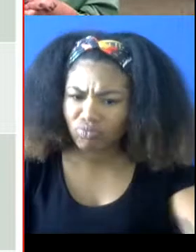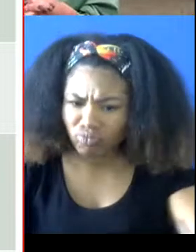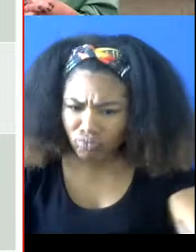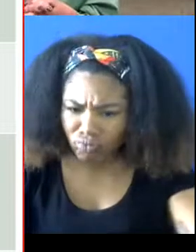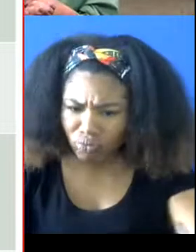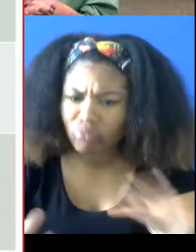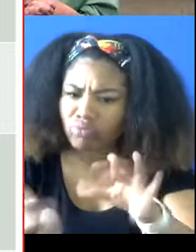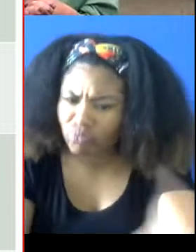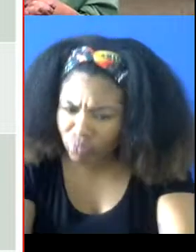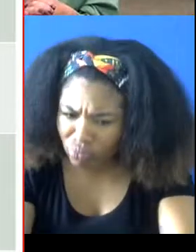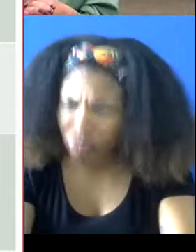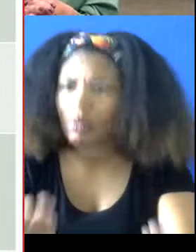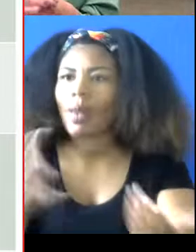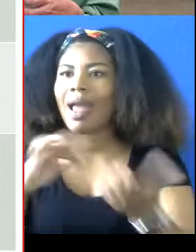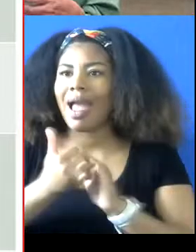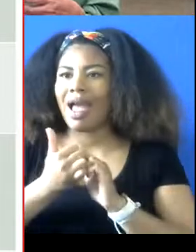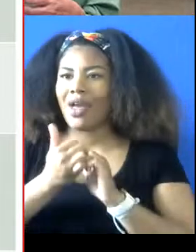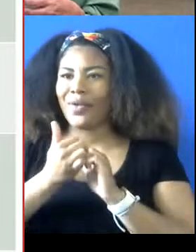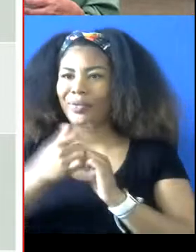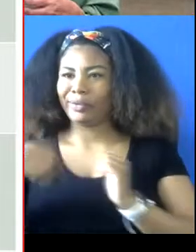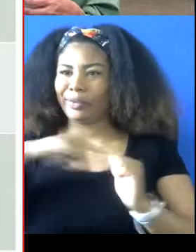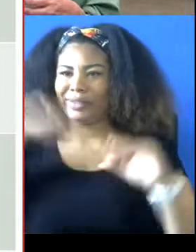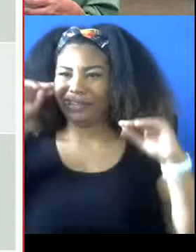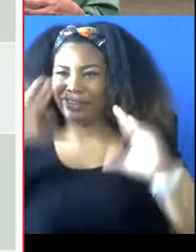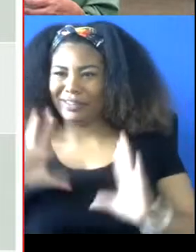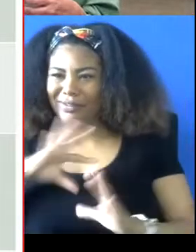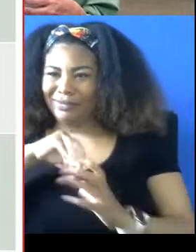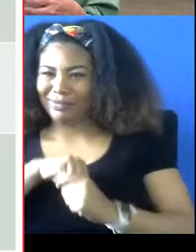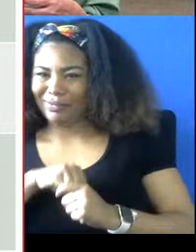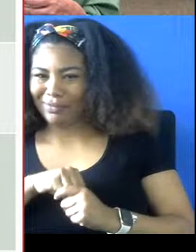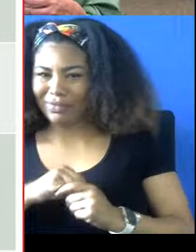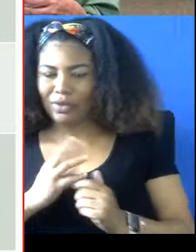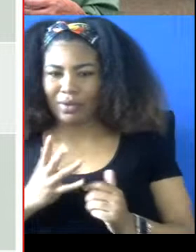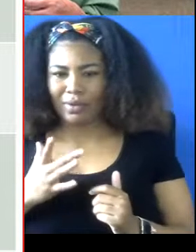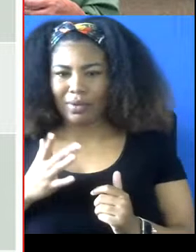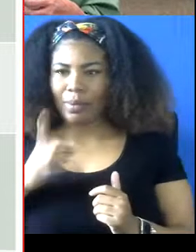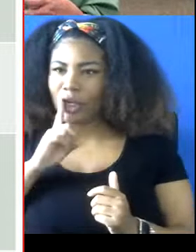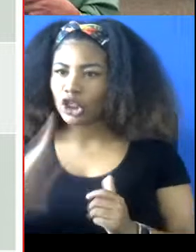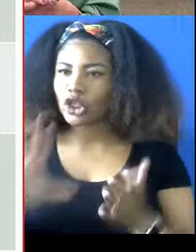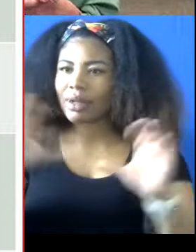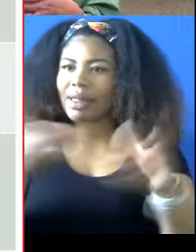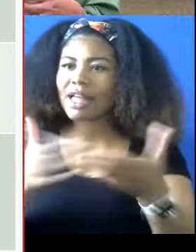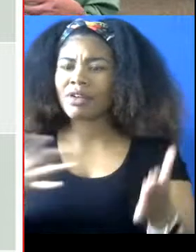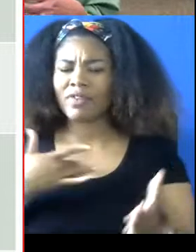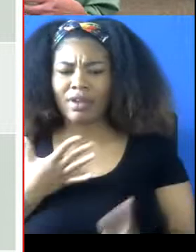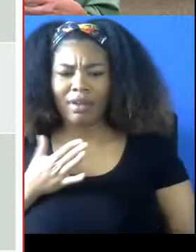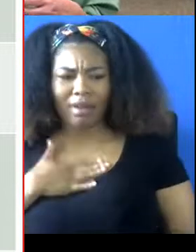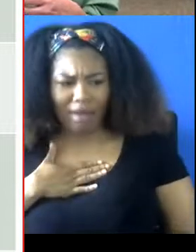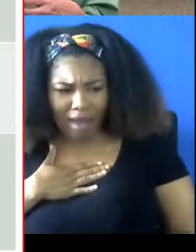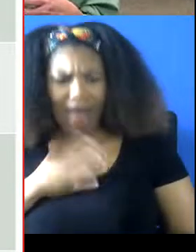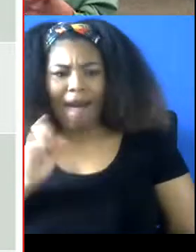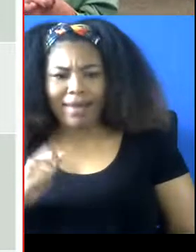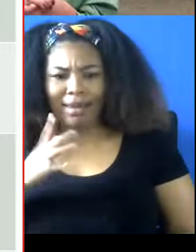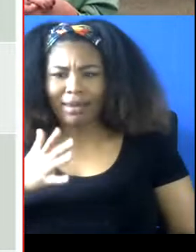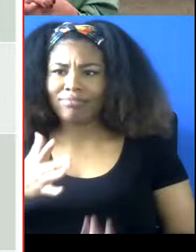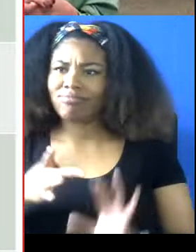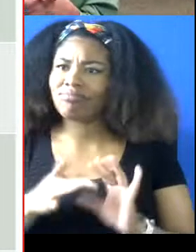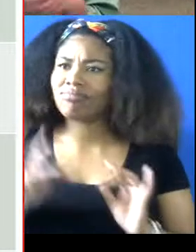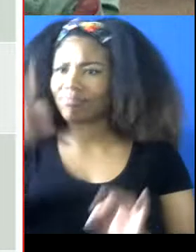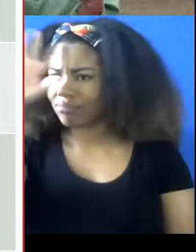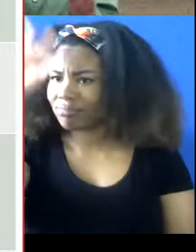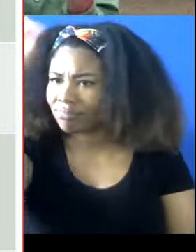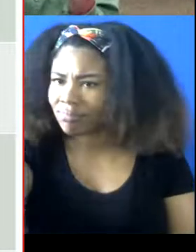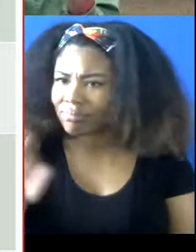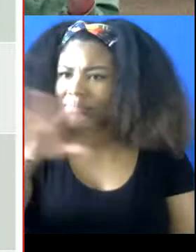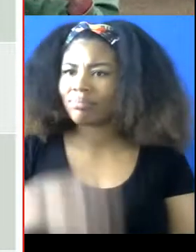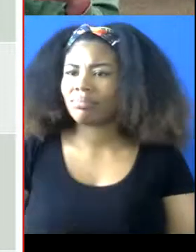at so that our classrooms have a sense of security and safeness, a sense of belongingness, and